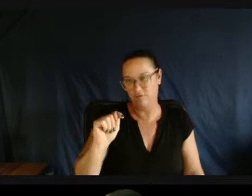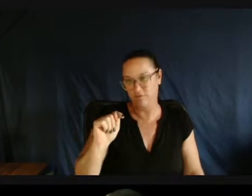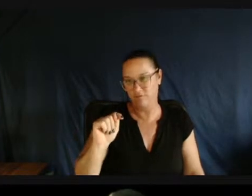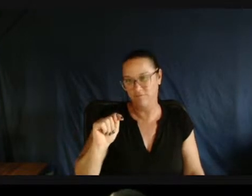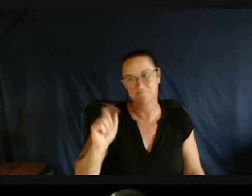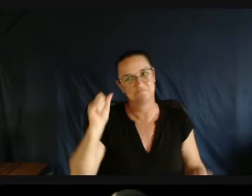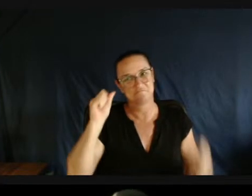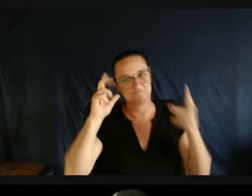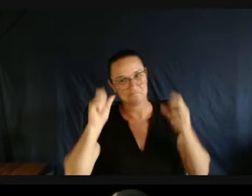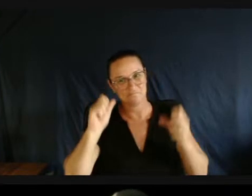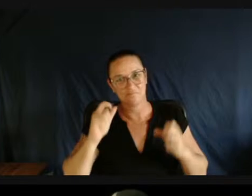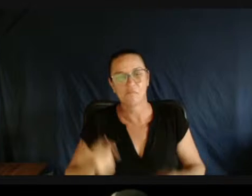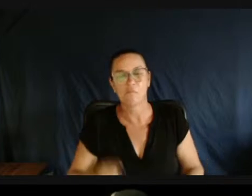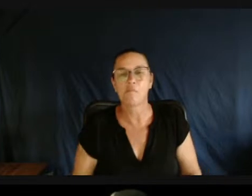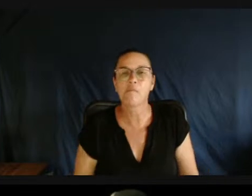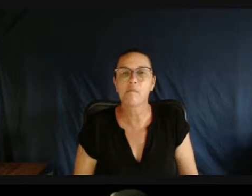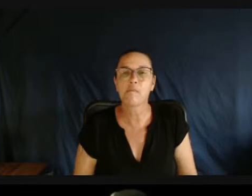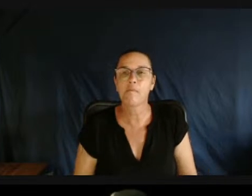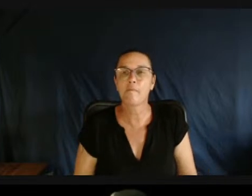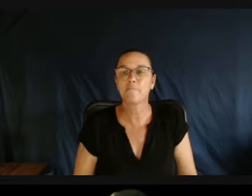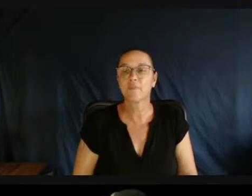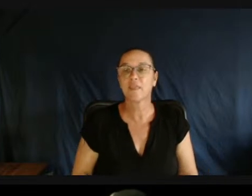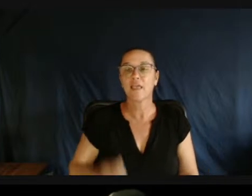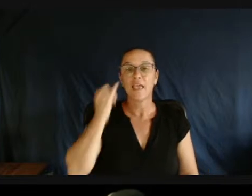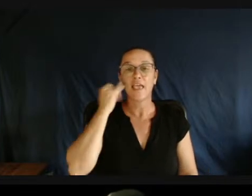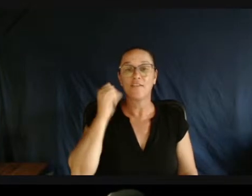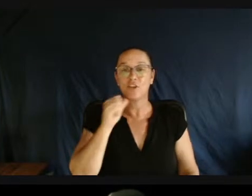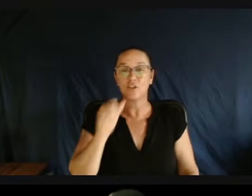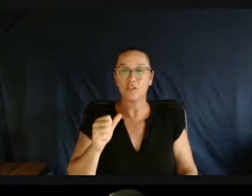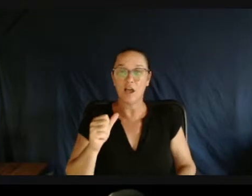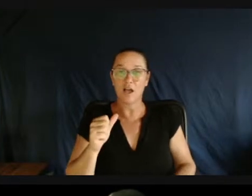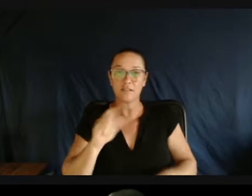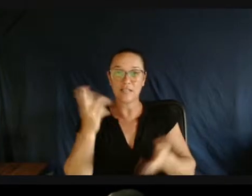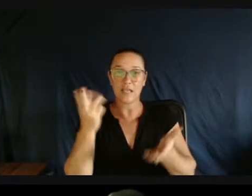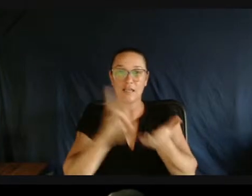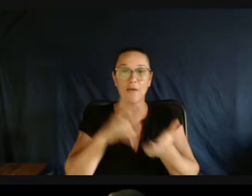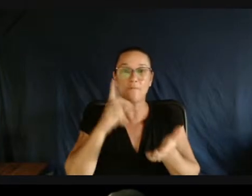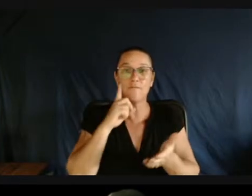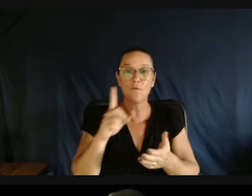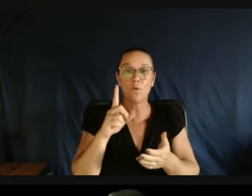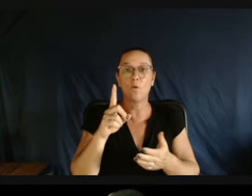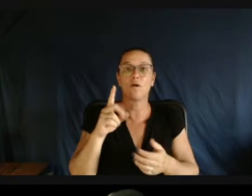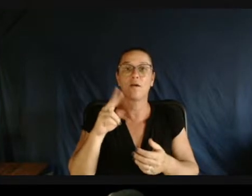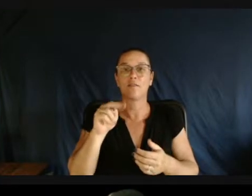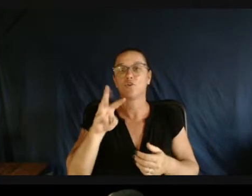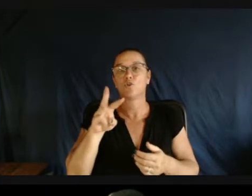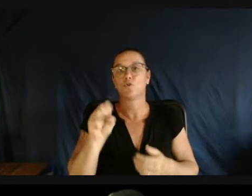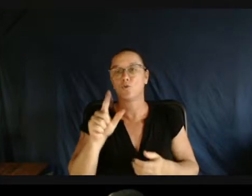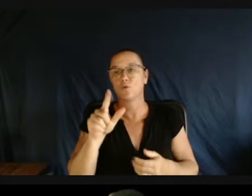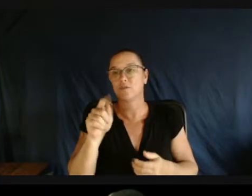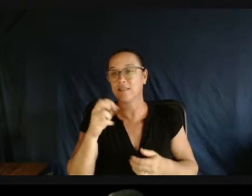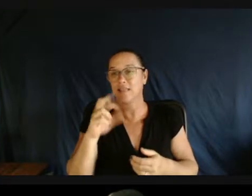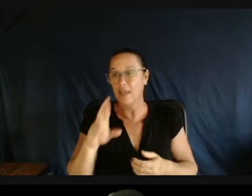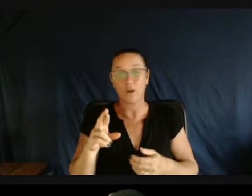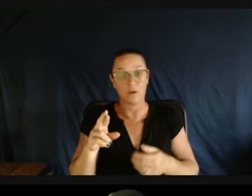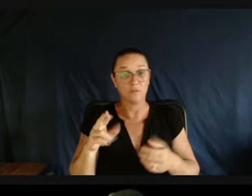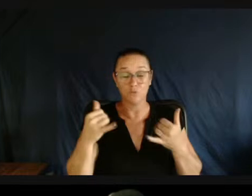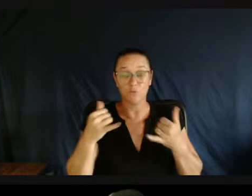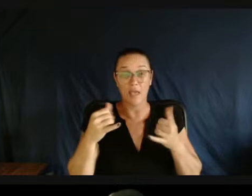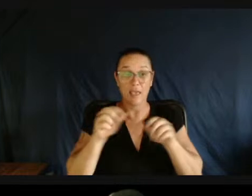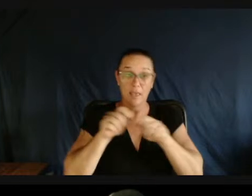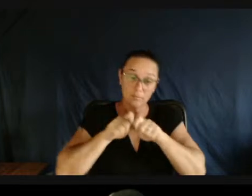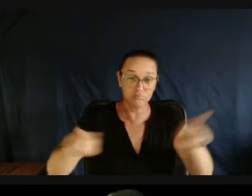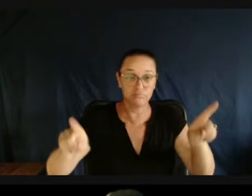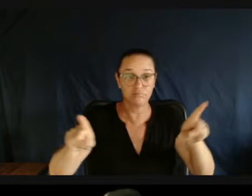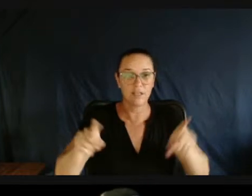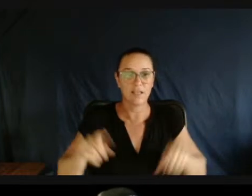there. And if you're not subscribed to our newsletter, it did go out today. Let's check your inbox. It's not